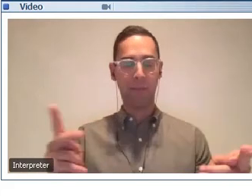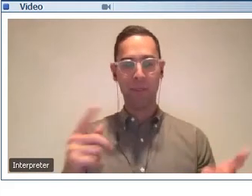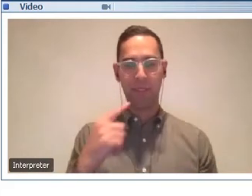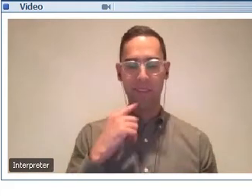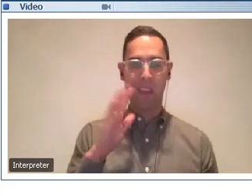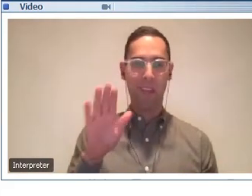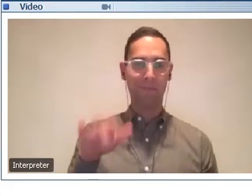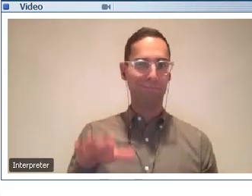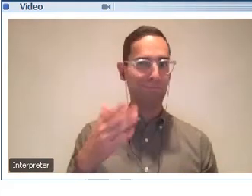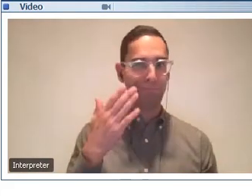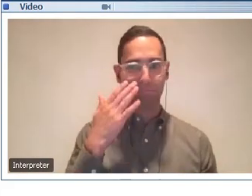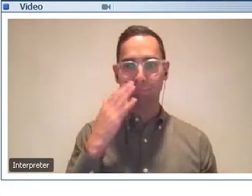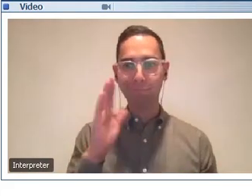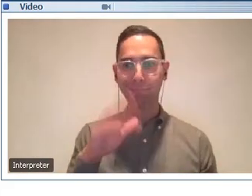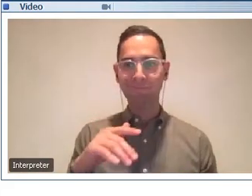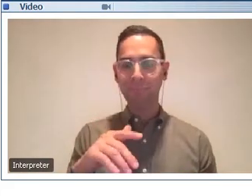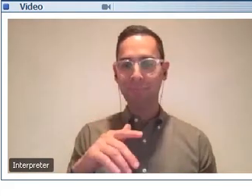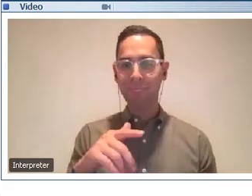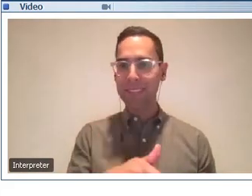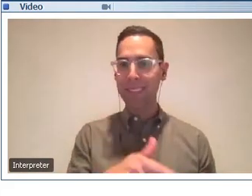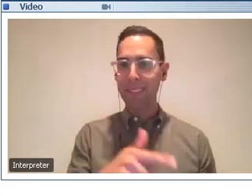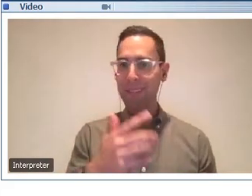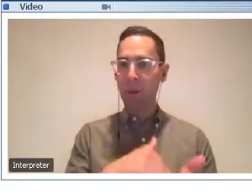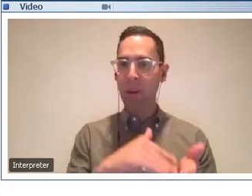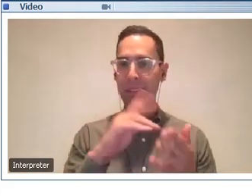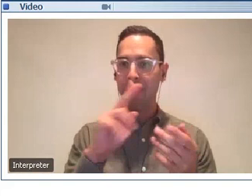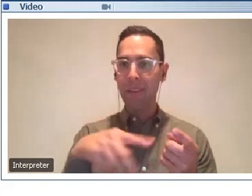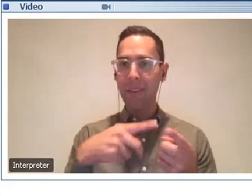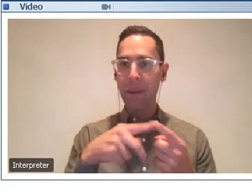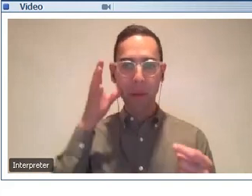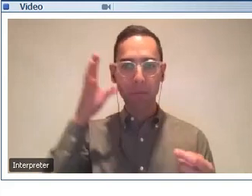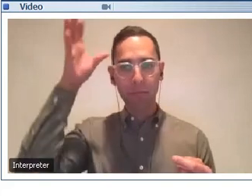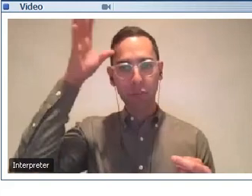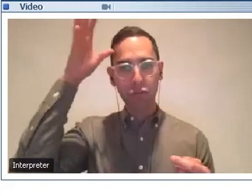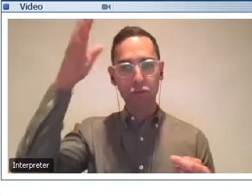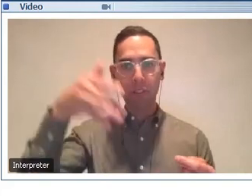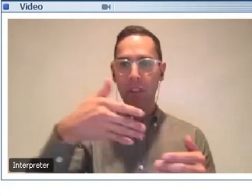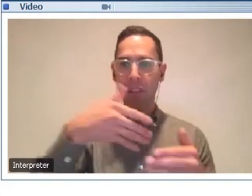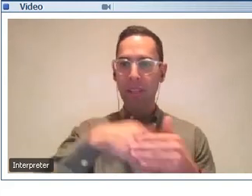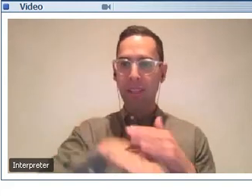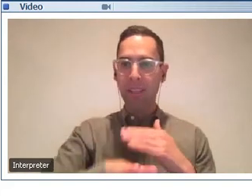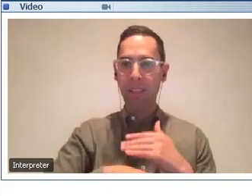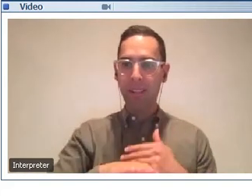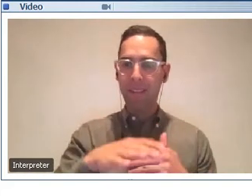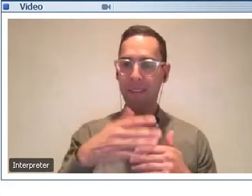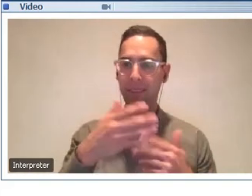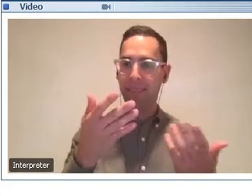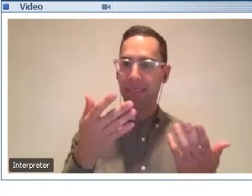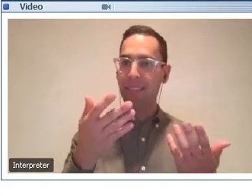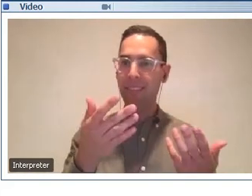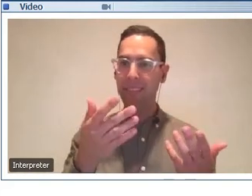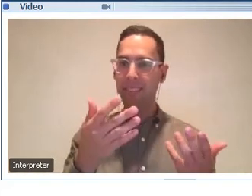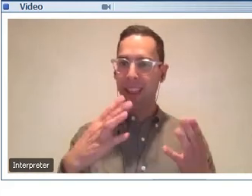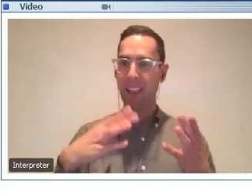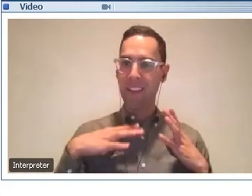focus on parental leave. There's sometimes a tendency in the, you know, in the news